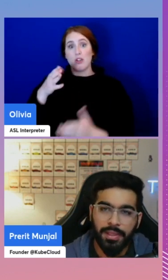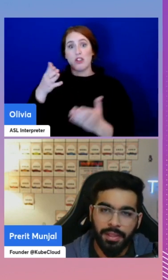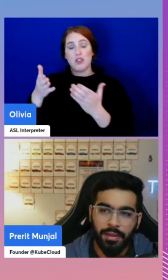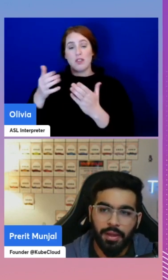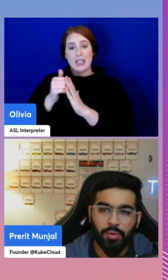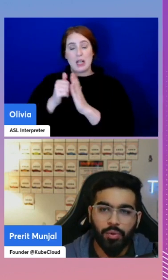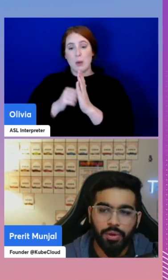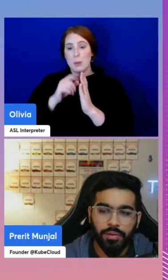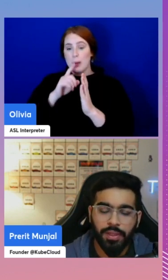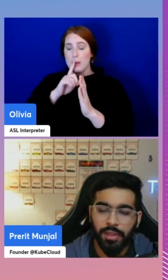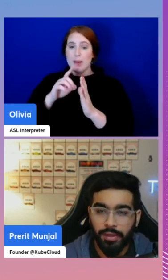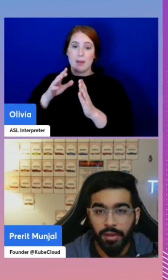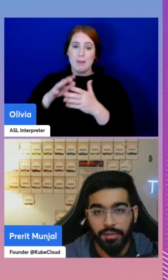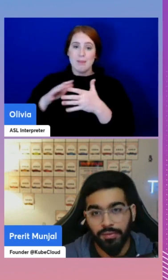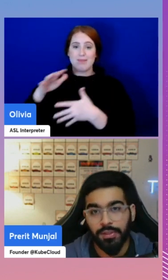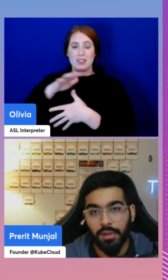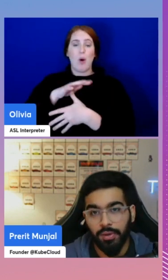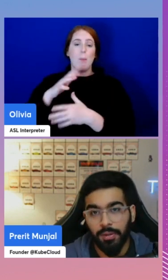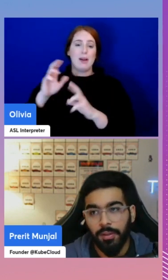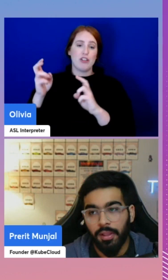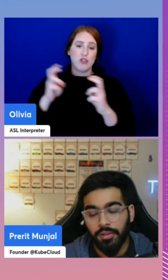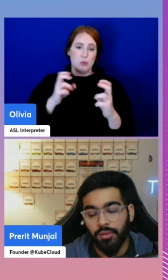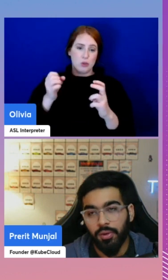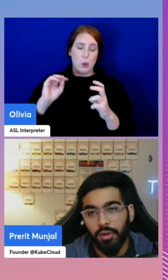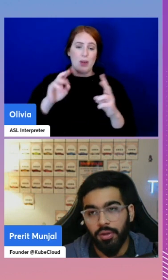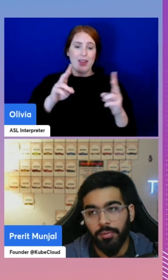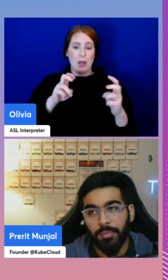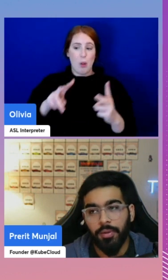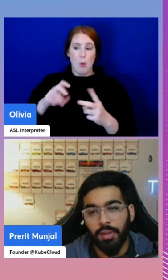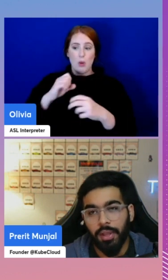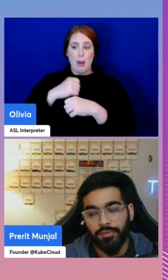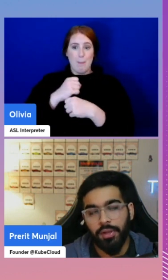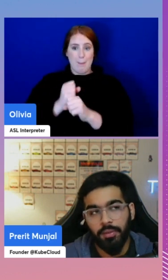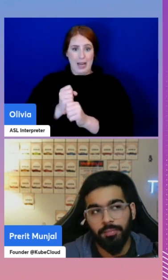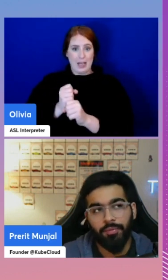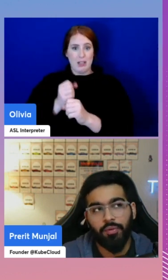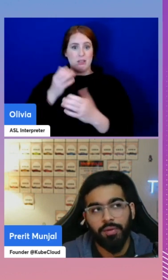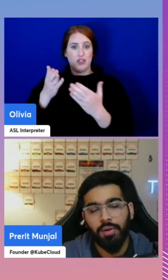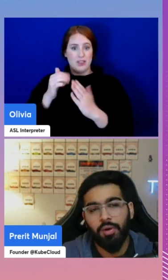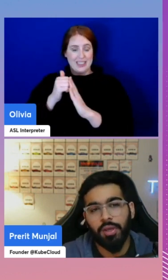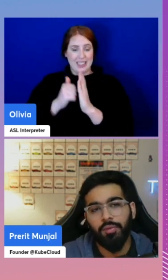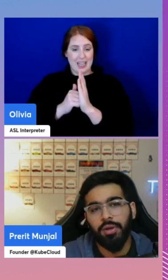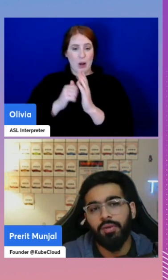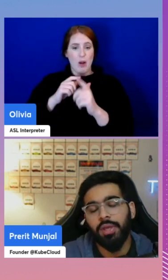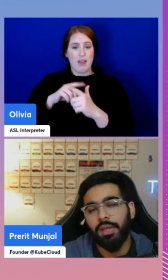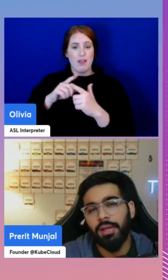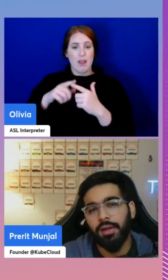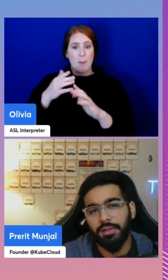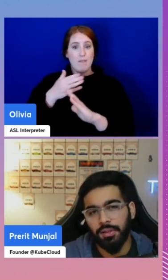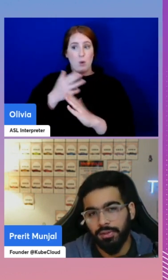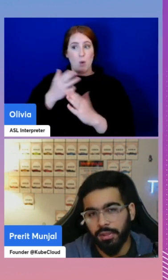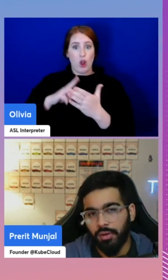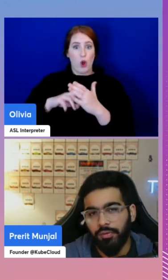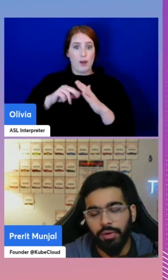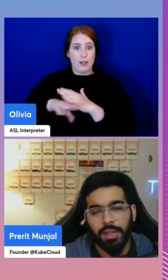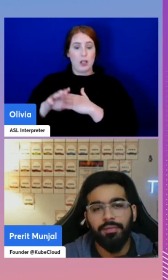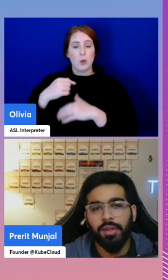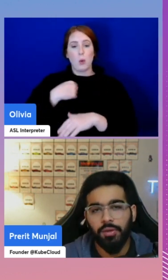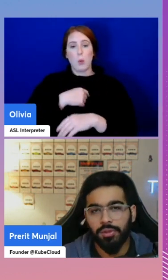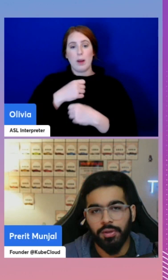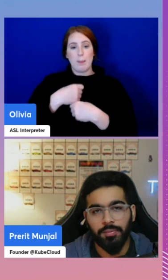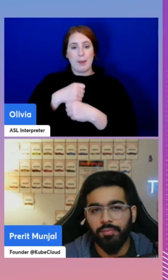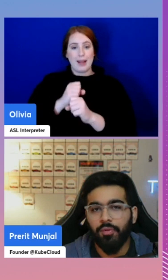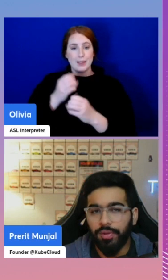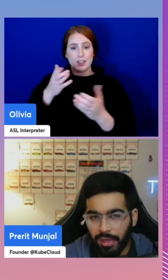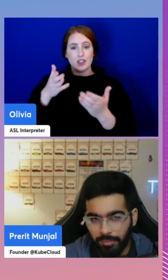was they created a service account. So actually, before even logging, we created a service account for